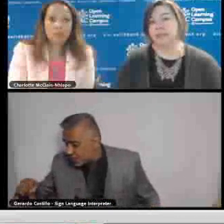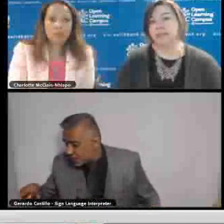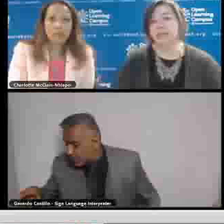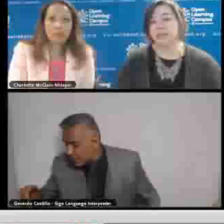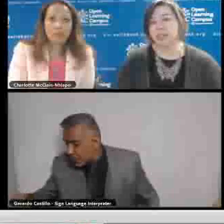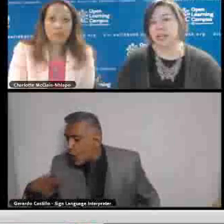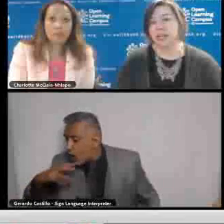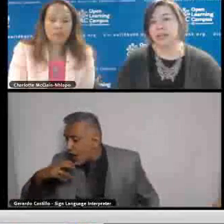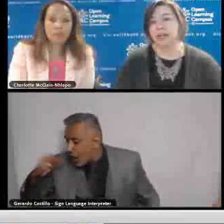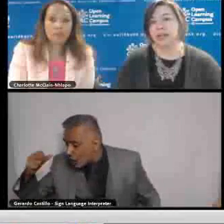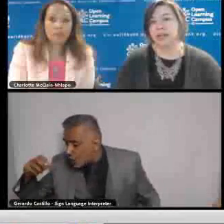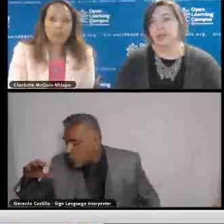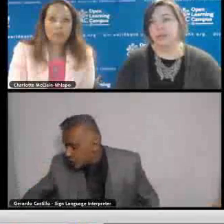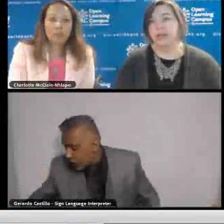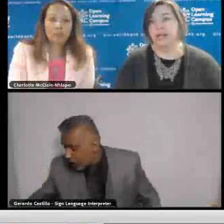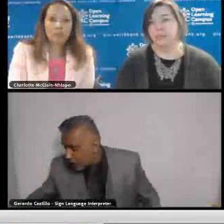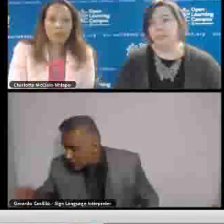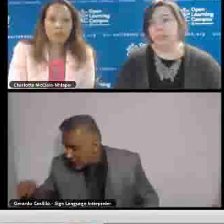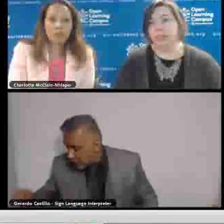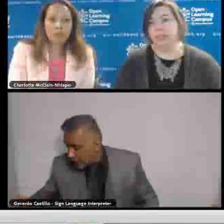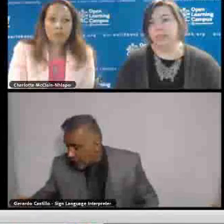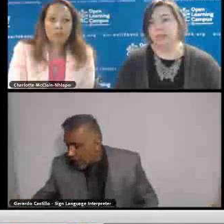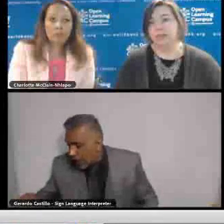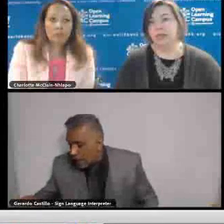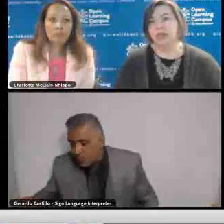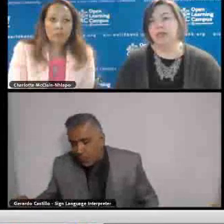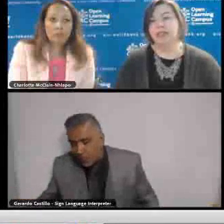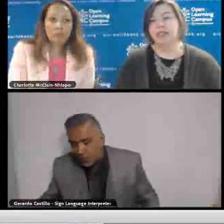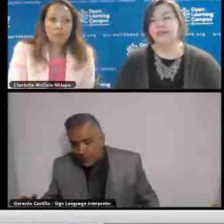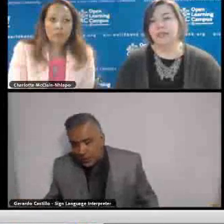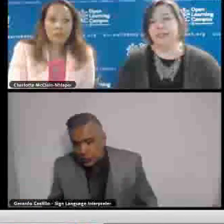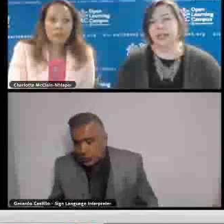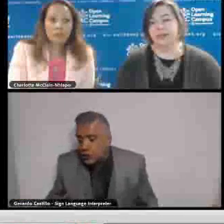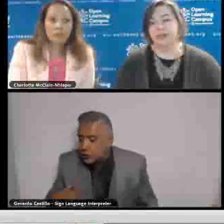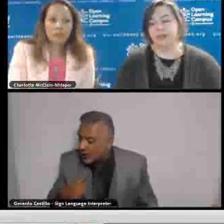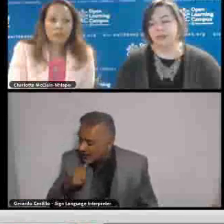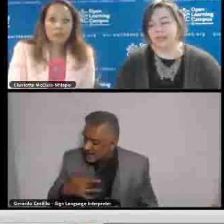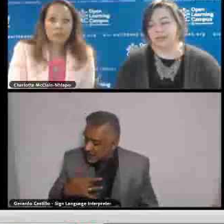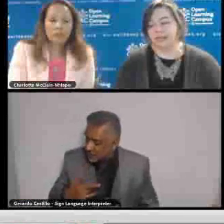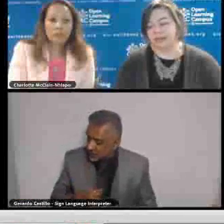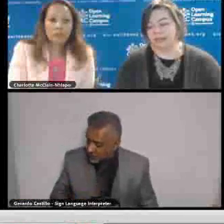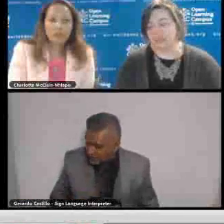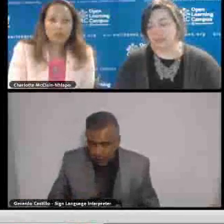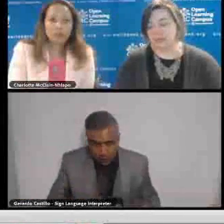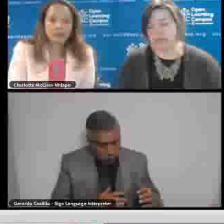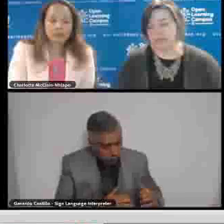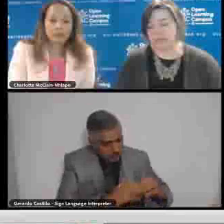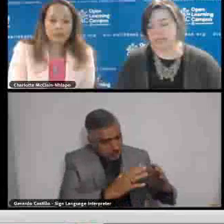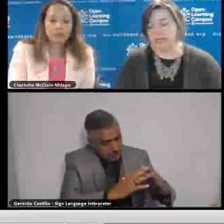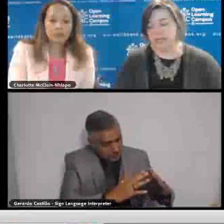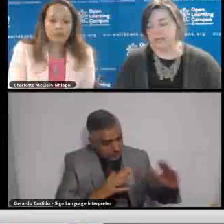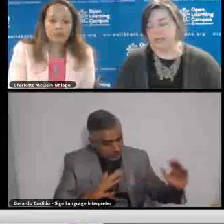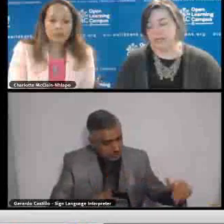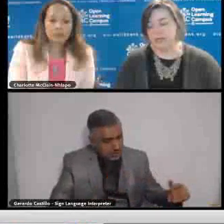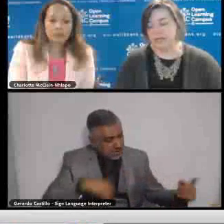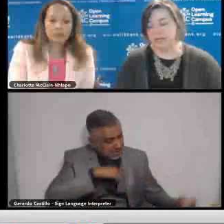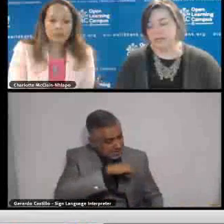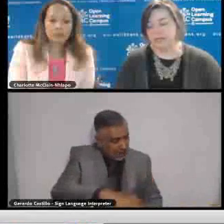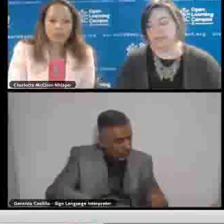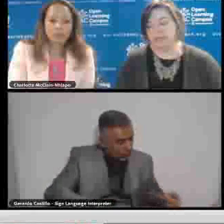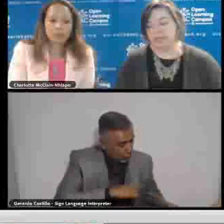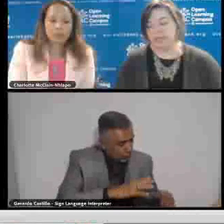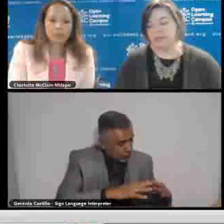or a child that had mobility issues. So they didn't feel safe. So when they built those cyclone shelters, they made sure to